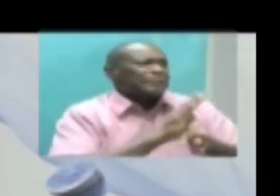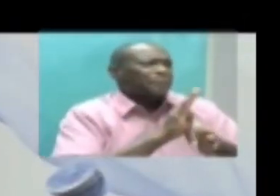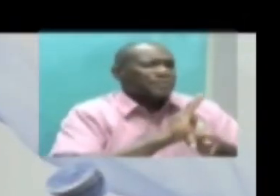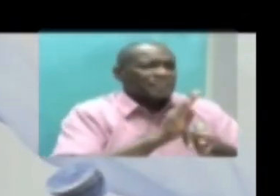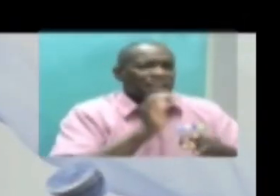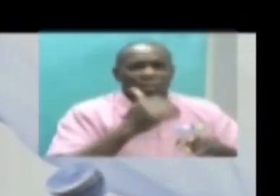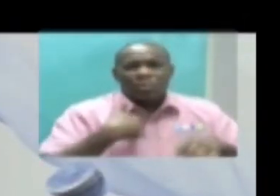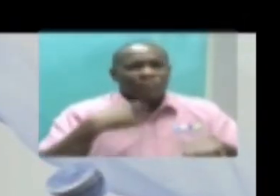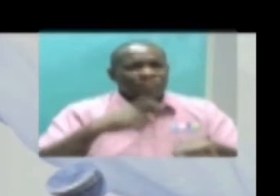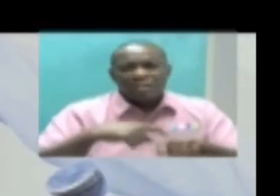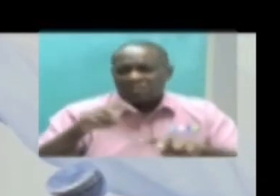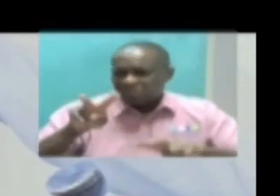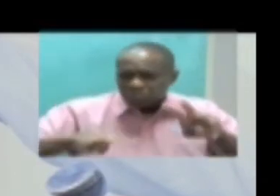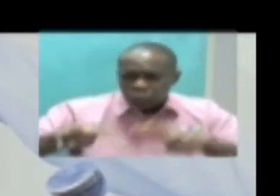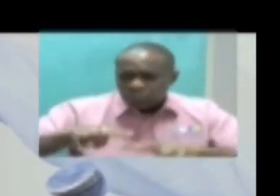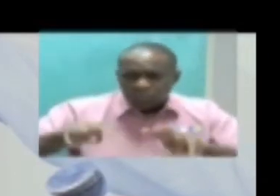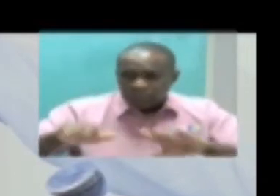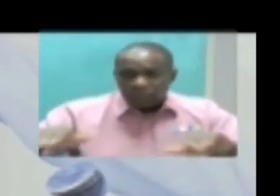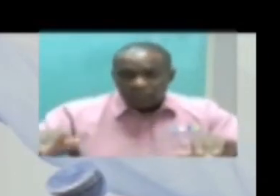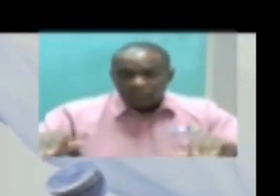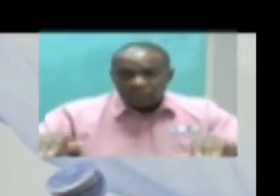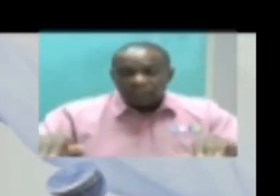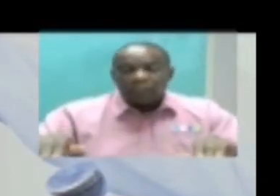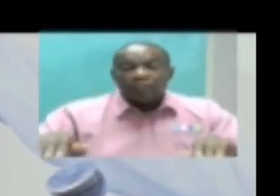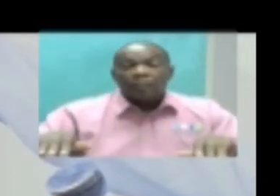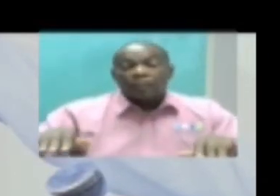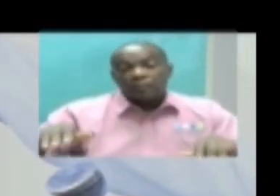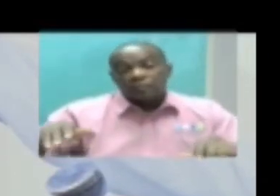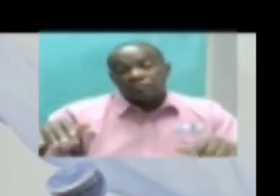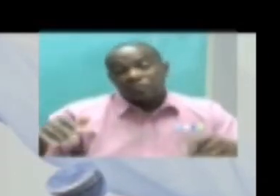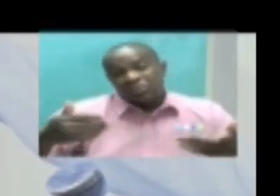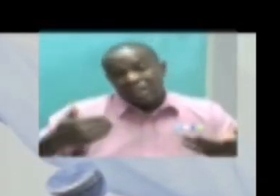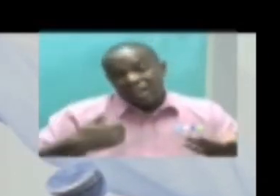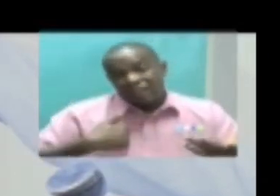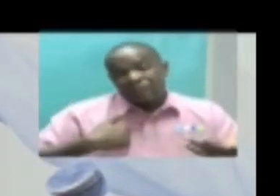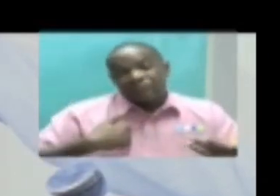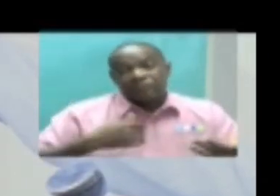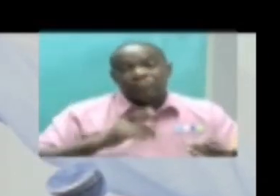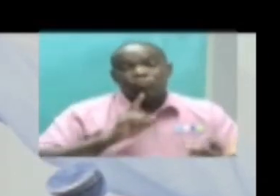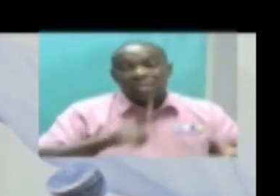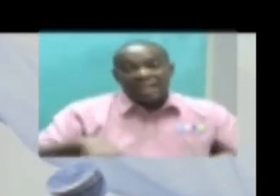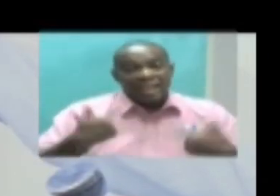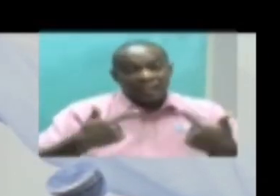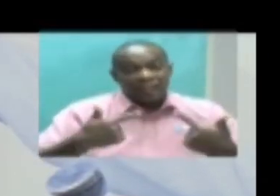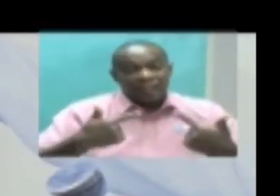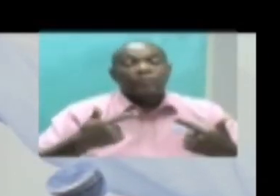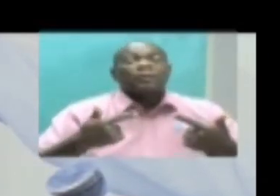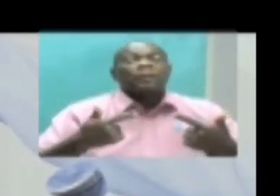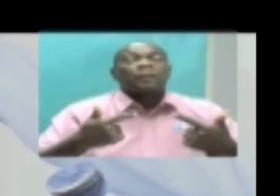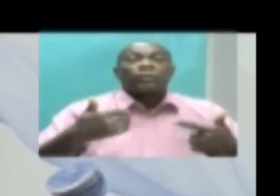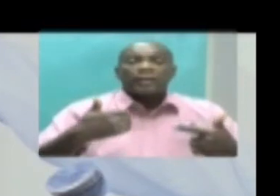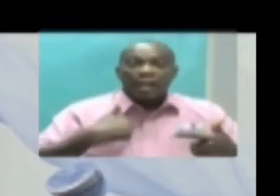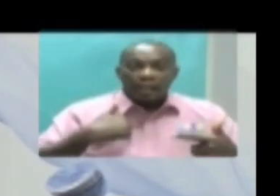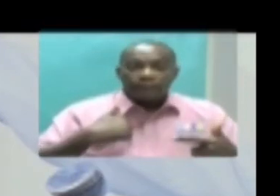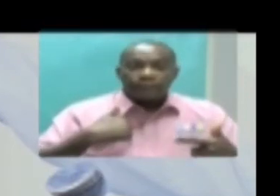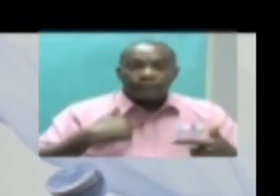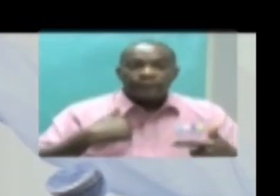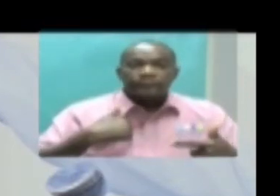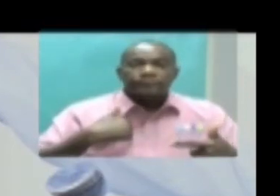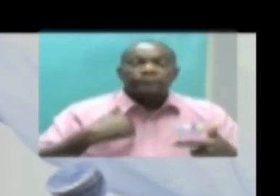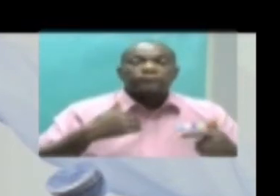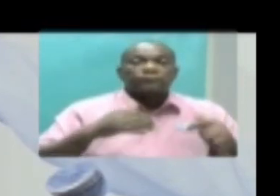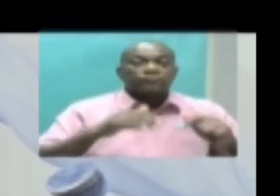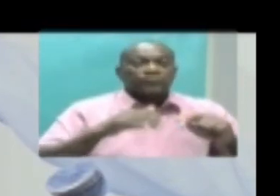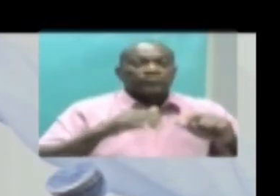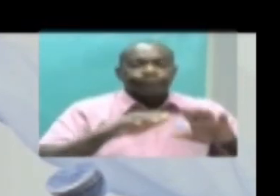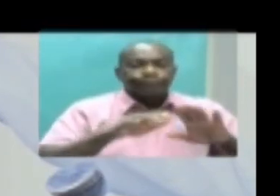There are parents who are off to work and their children are home with senior citizens who are self-proclaimed, not tech